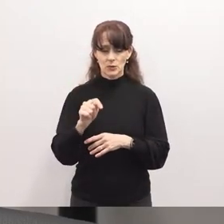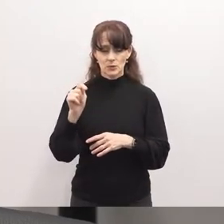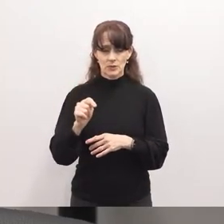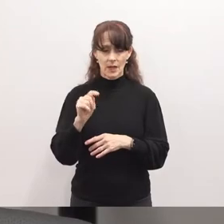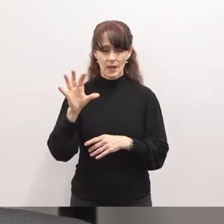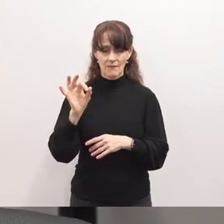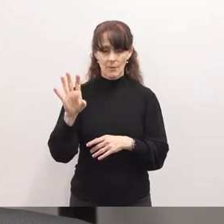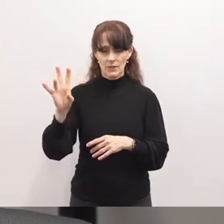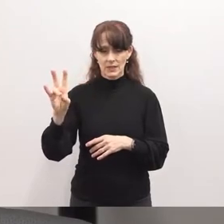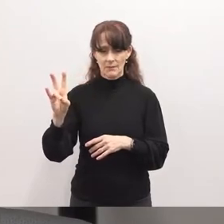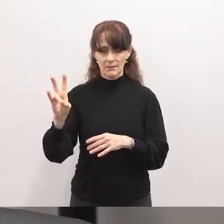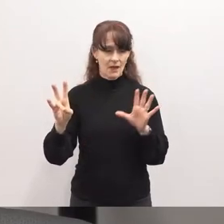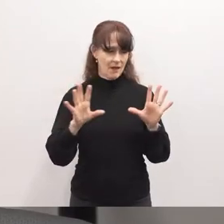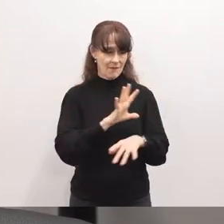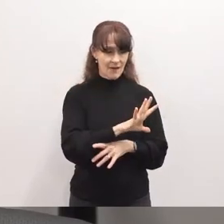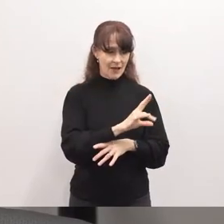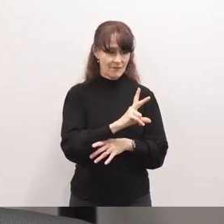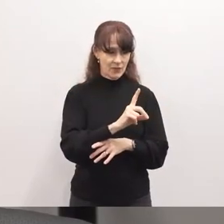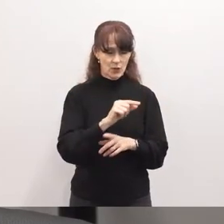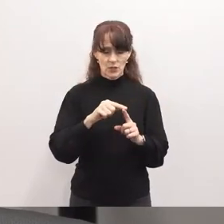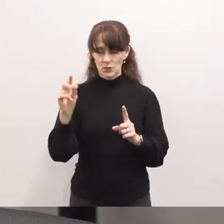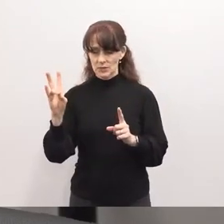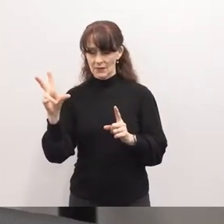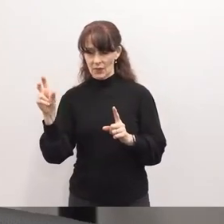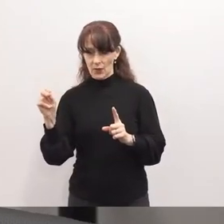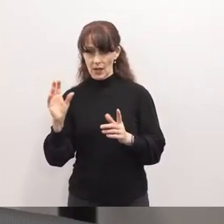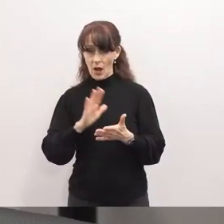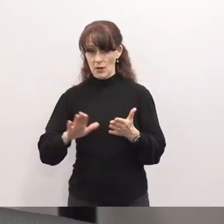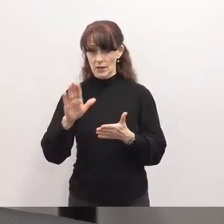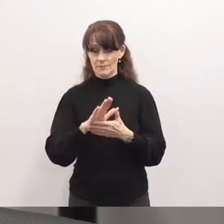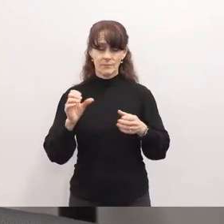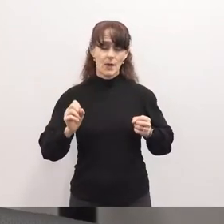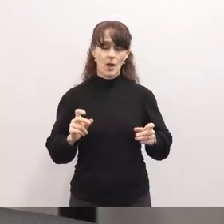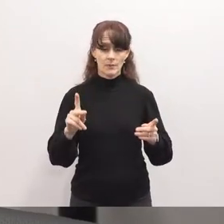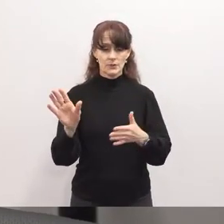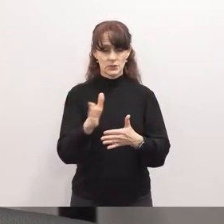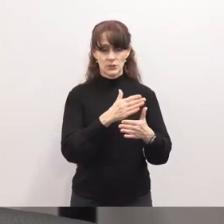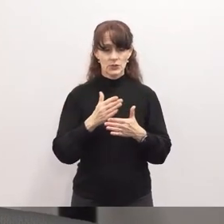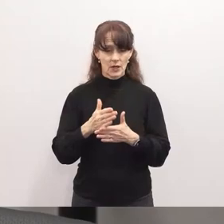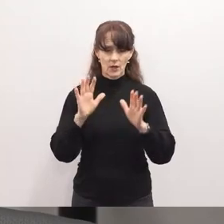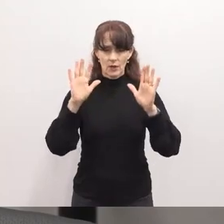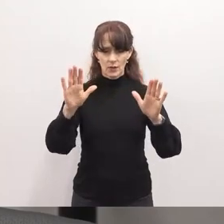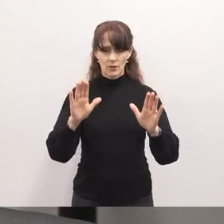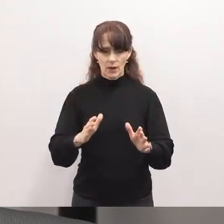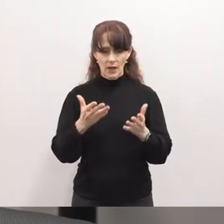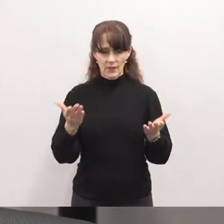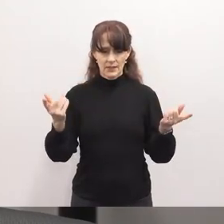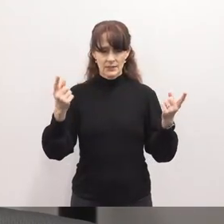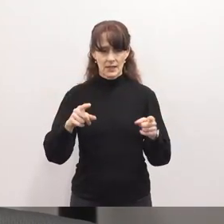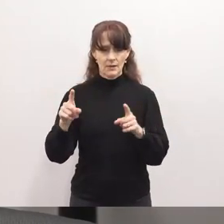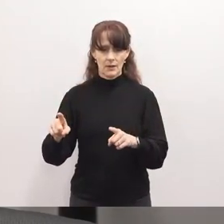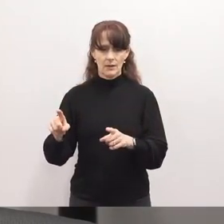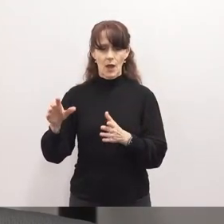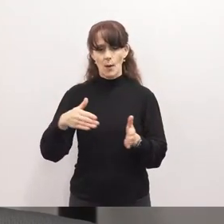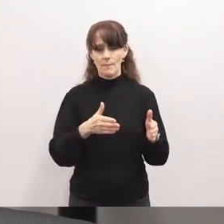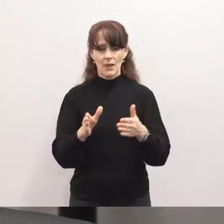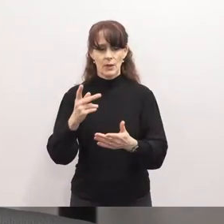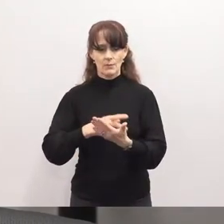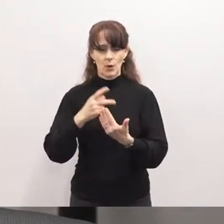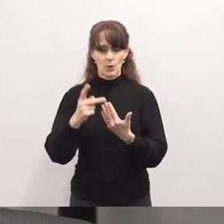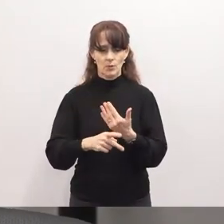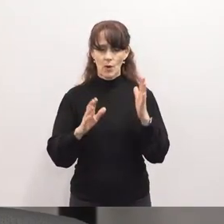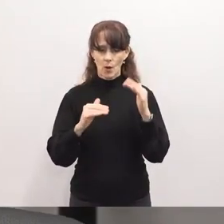5:30 p.m. to 7:30 p.m. at our campus. This is our opportunity to share the great things going on with our pathway programs and